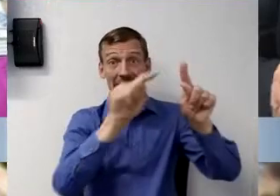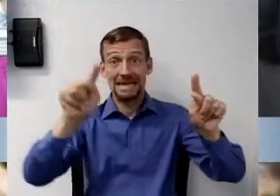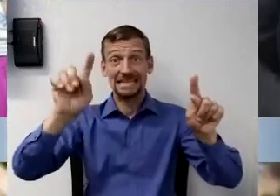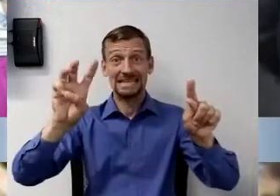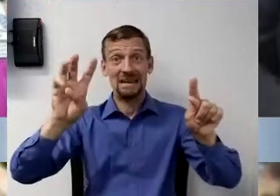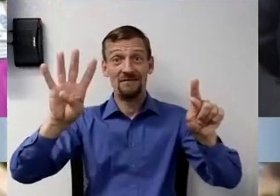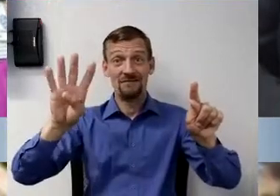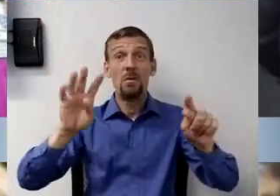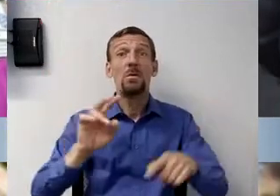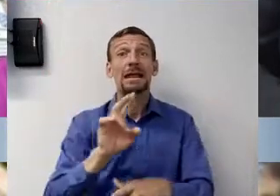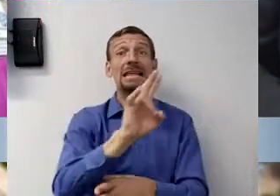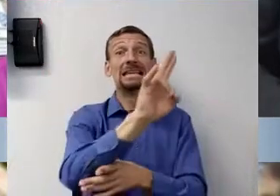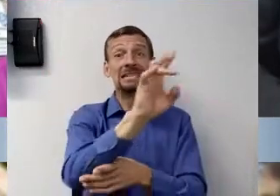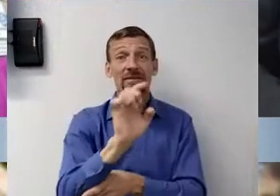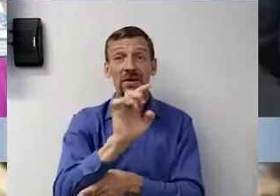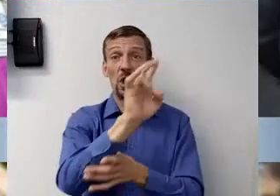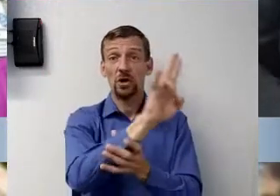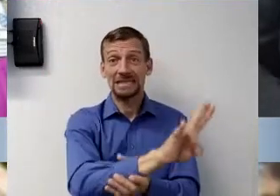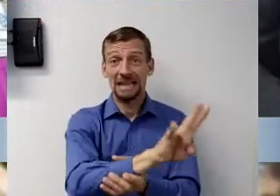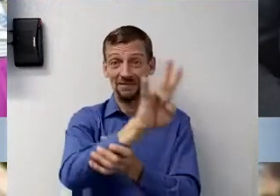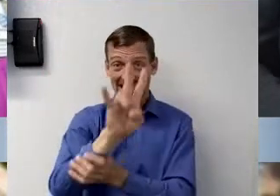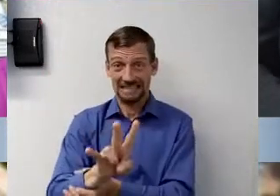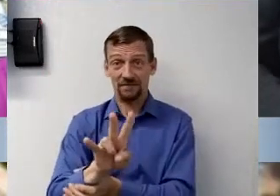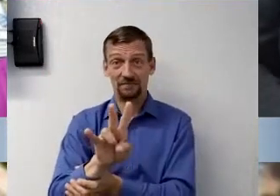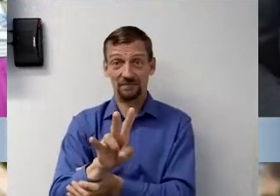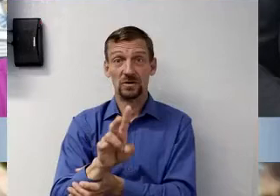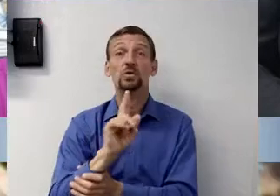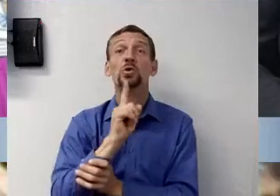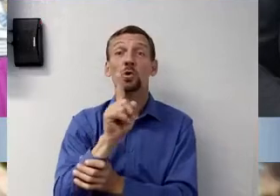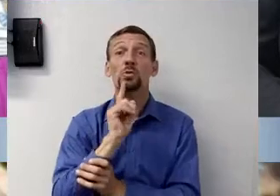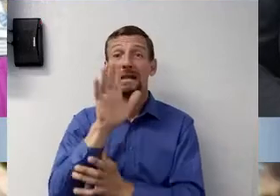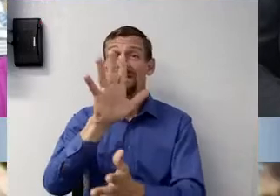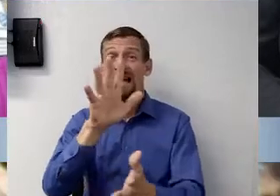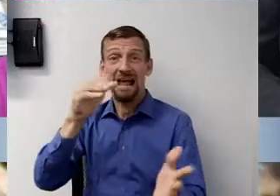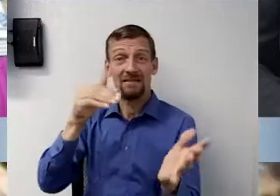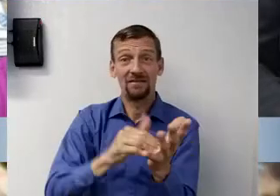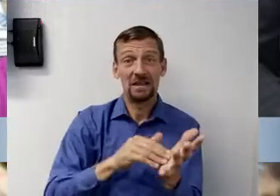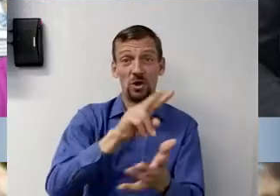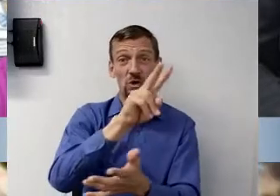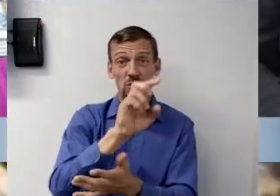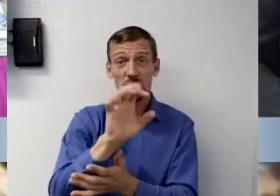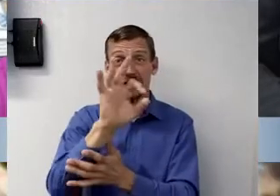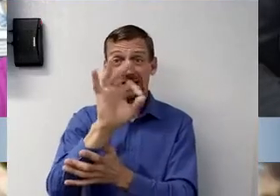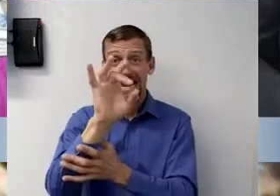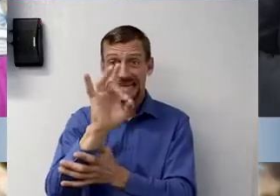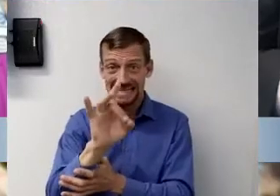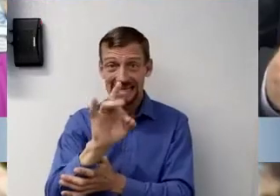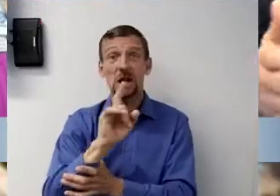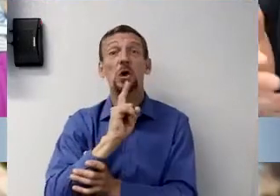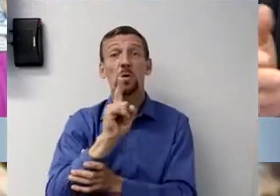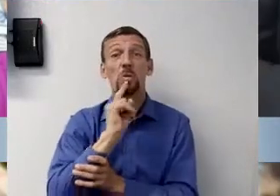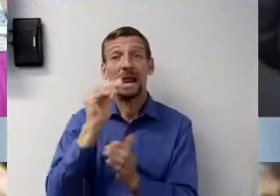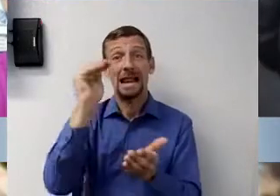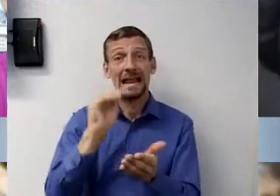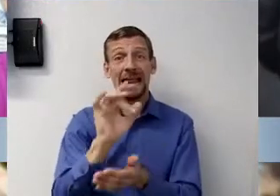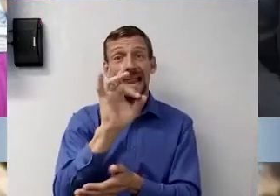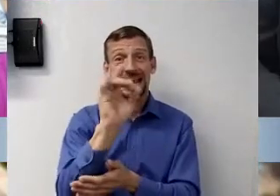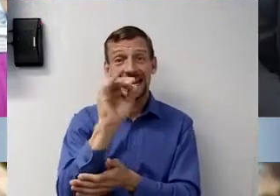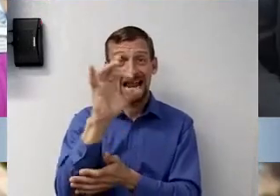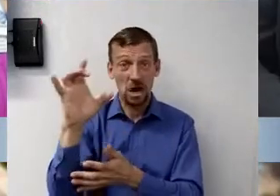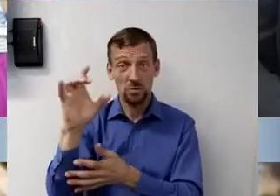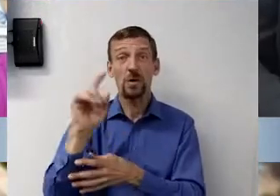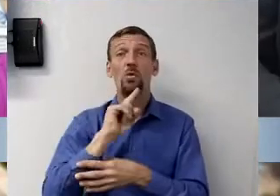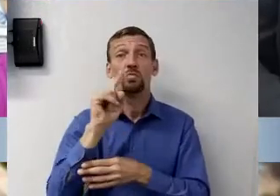only 777. So of the 5,298, a little less than 800 are actually age 65